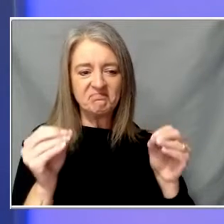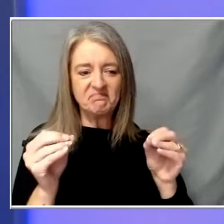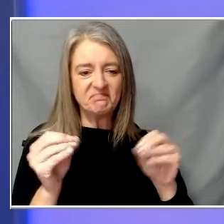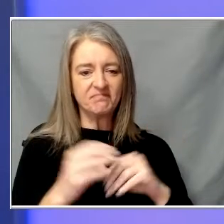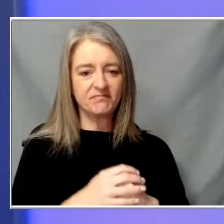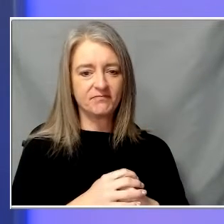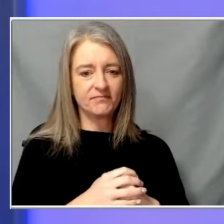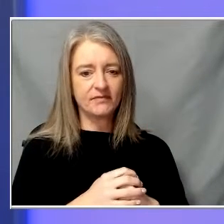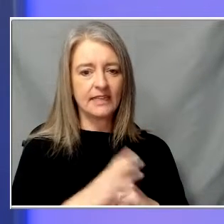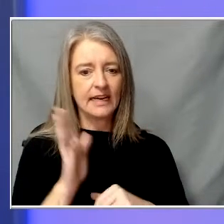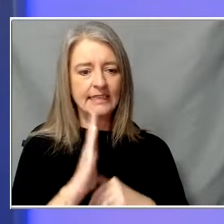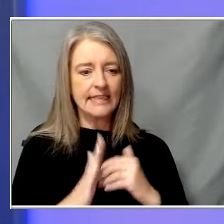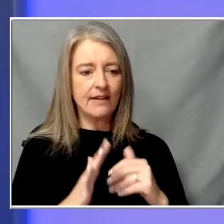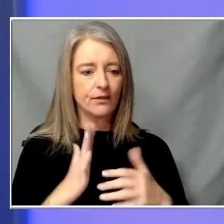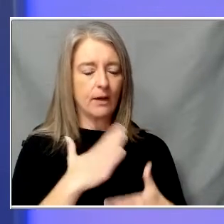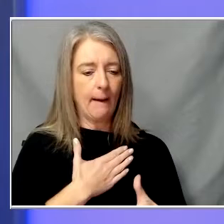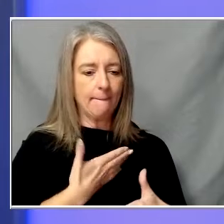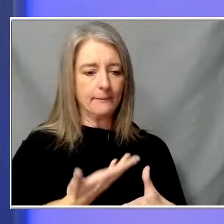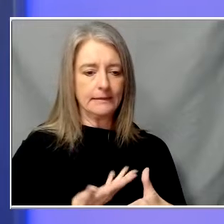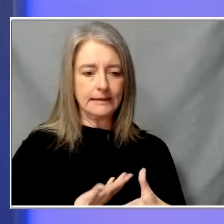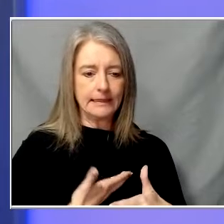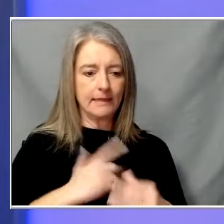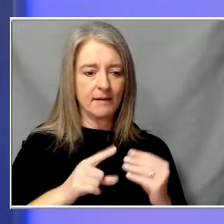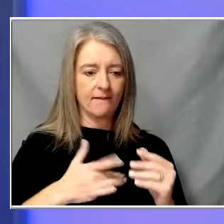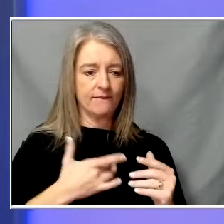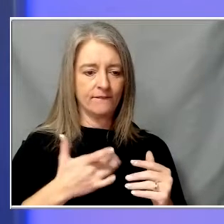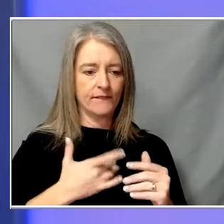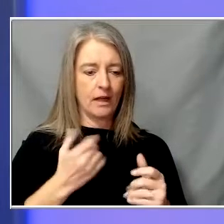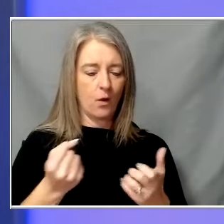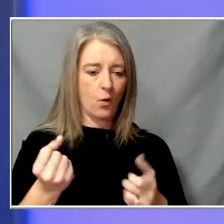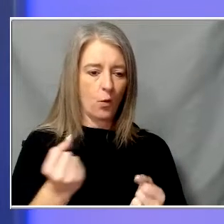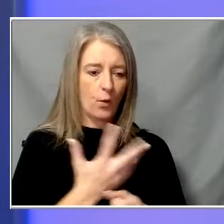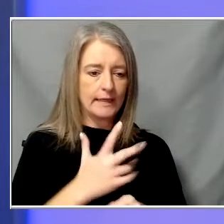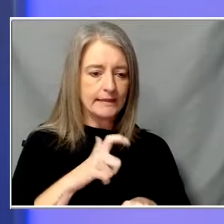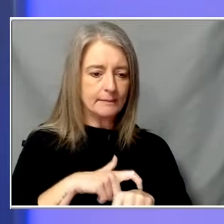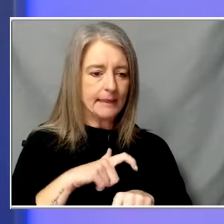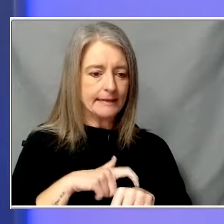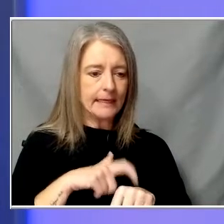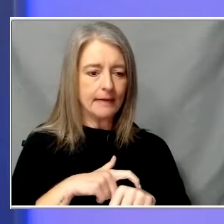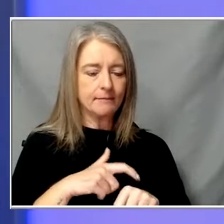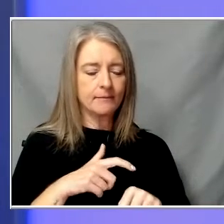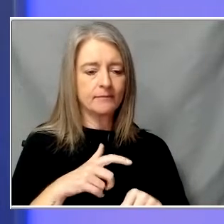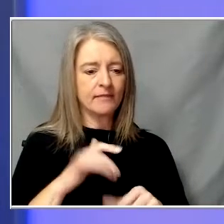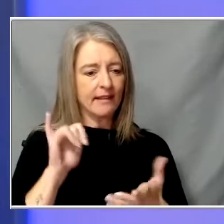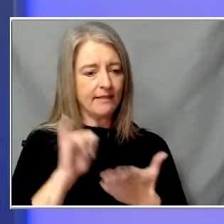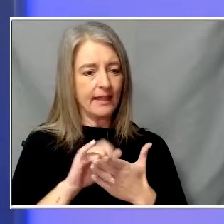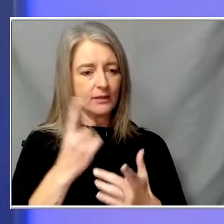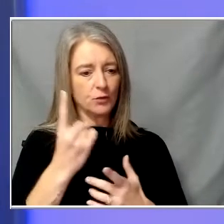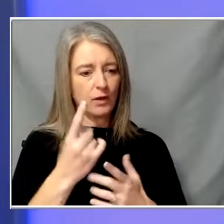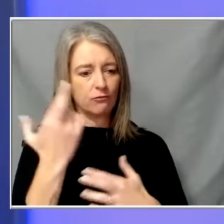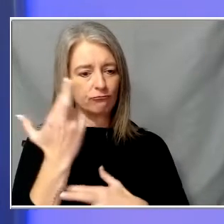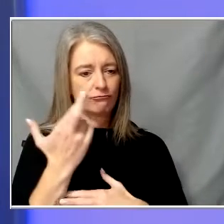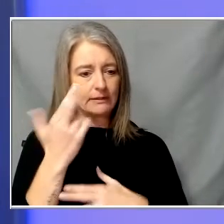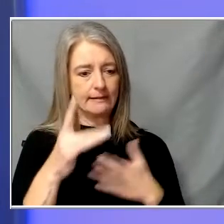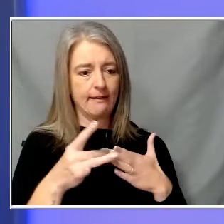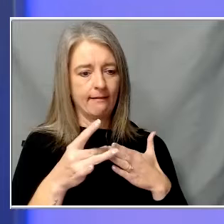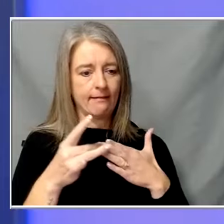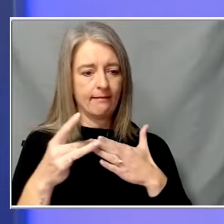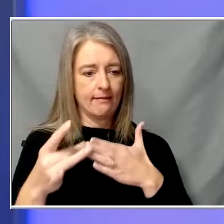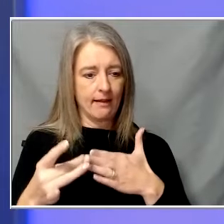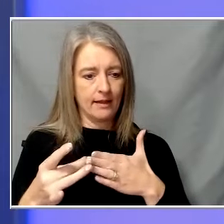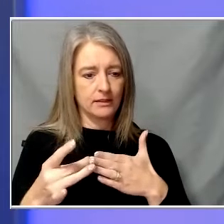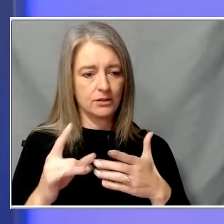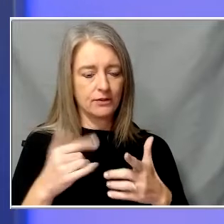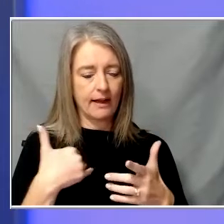never became upset about, feeling like I wasted my time with that stuff. I feel like that's one of the factors that led to having